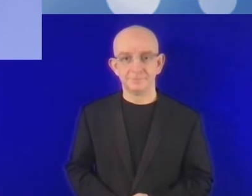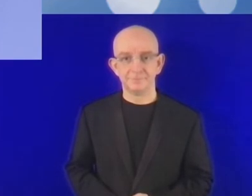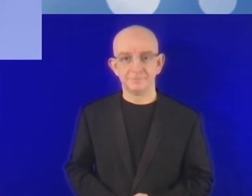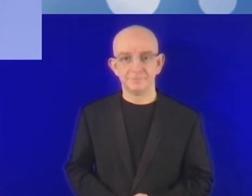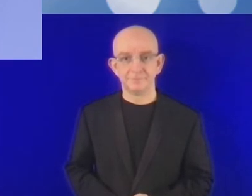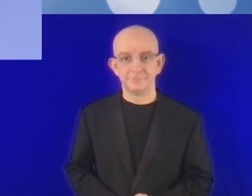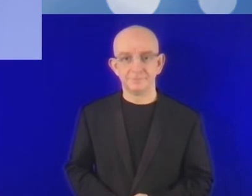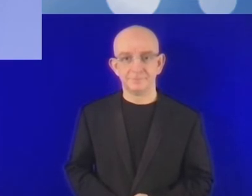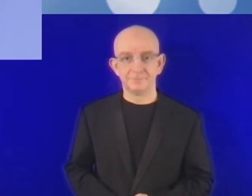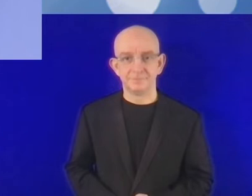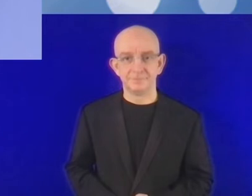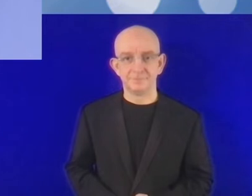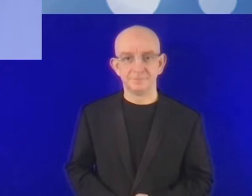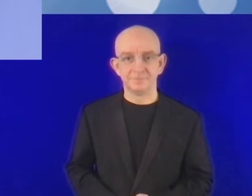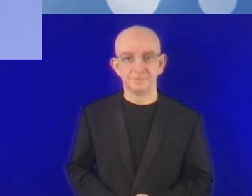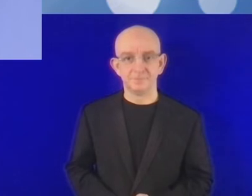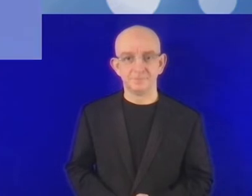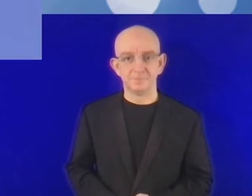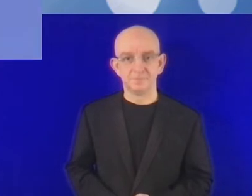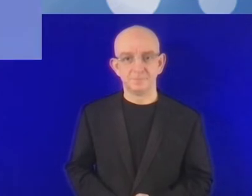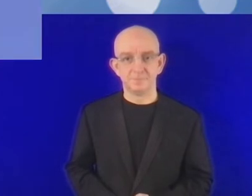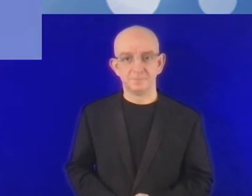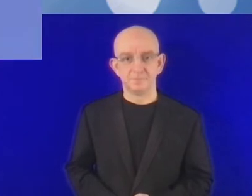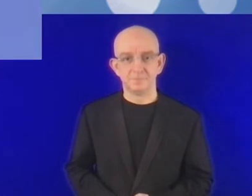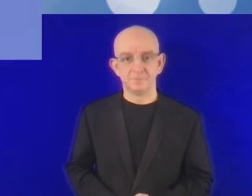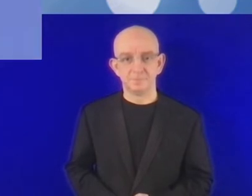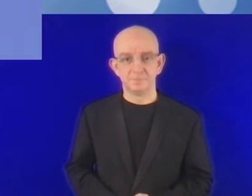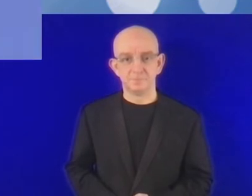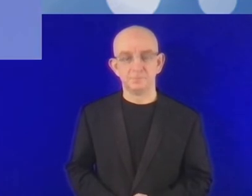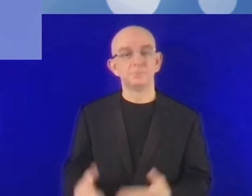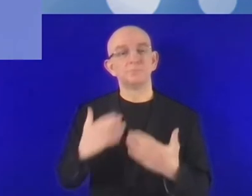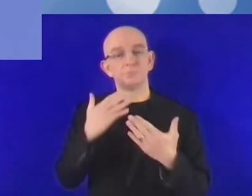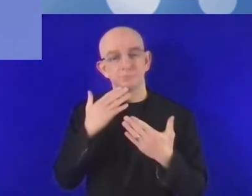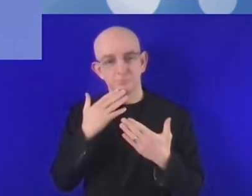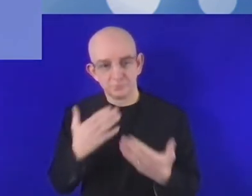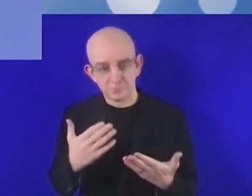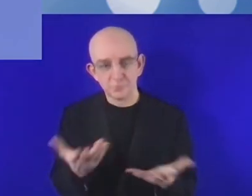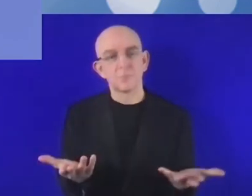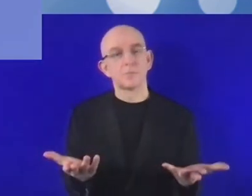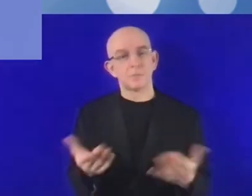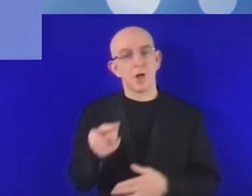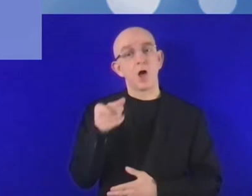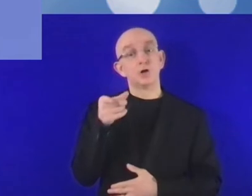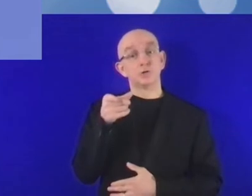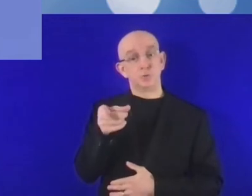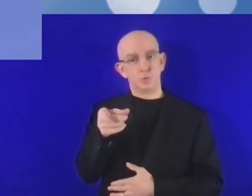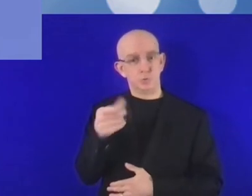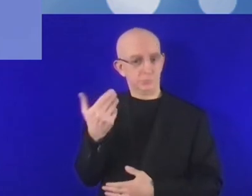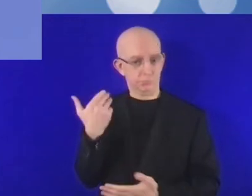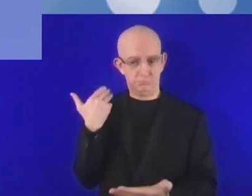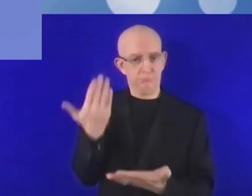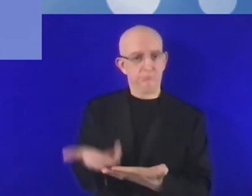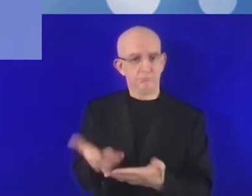yes based on your experience and perspective what are the challenges in terms of digital transformation for the years to come from your